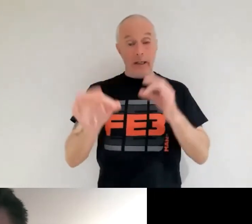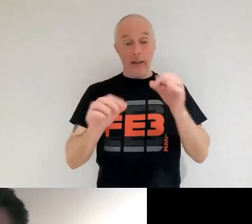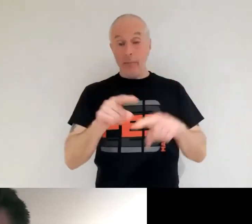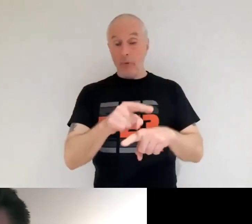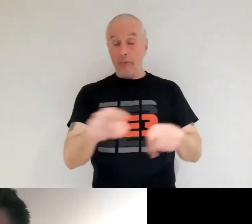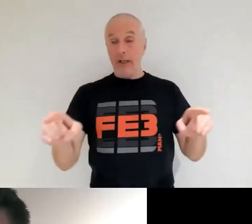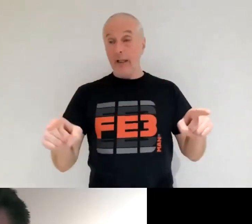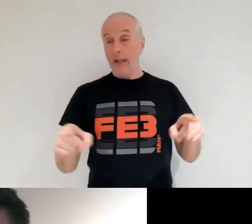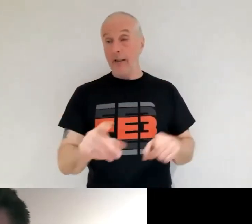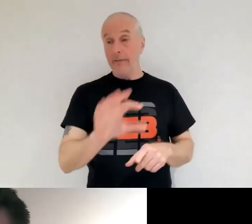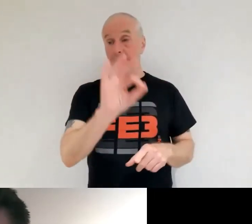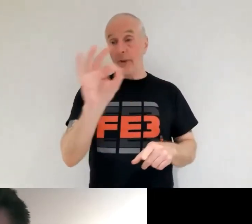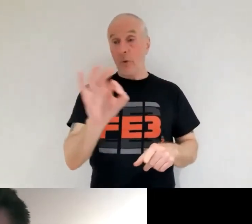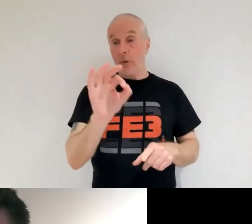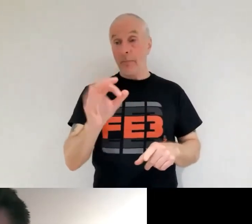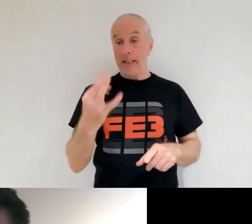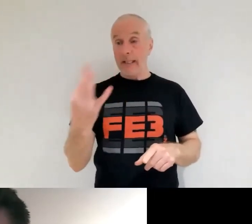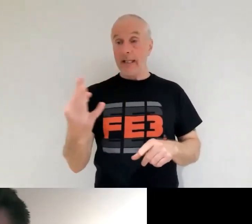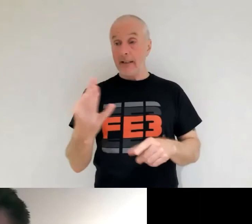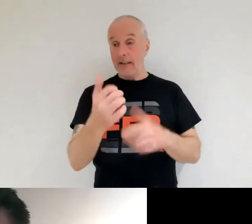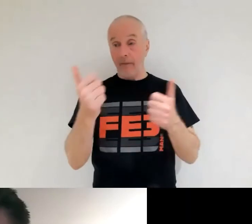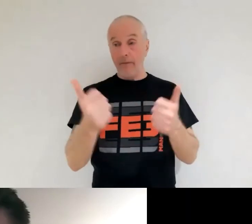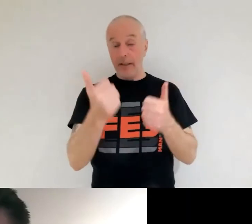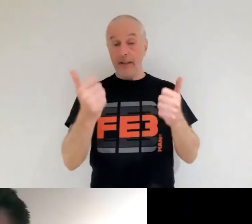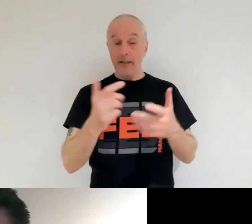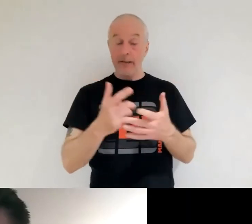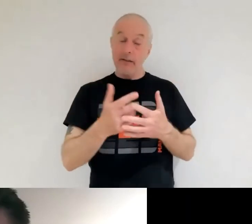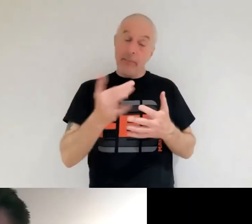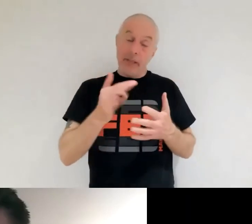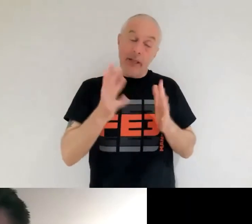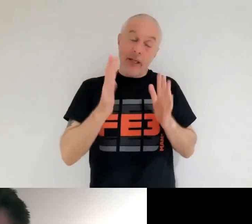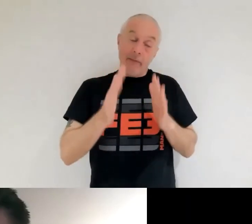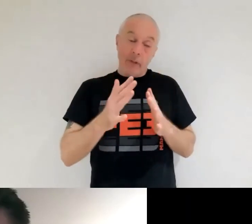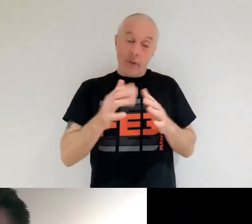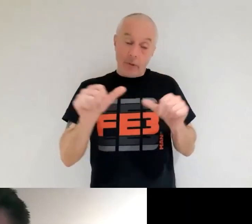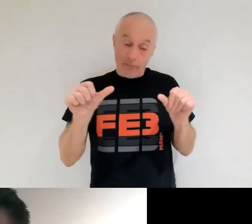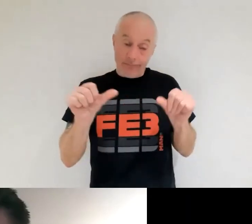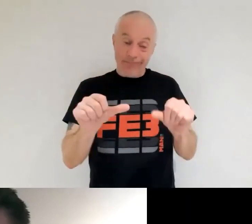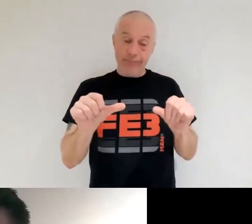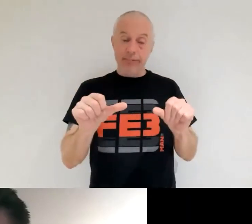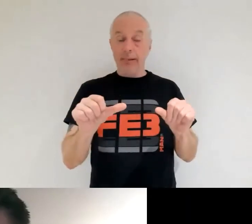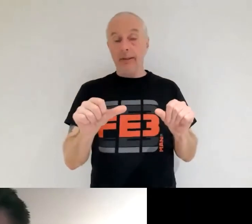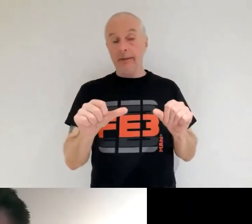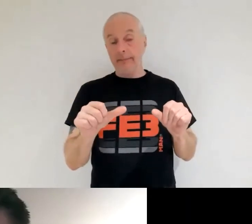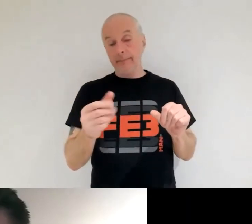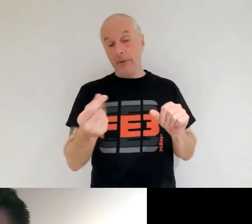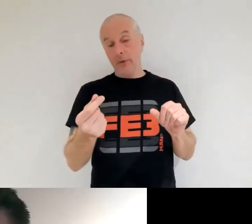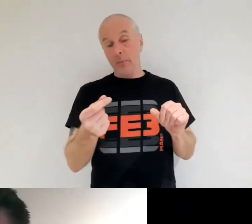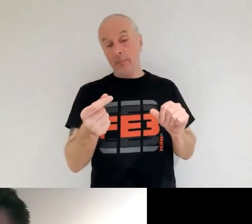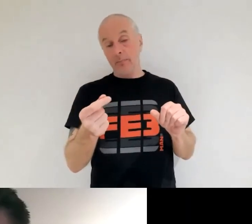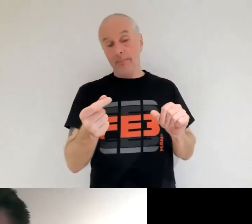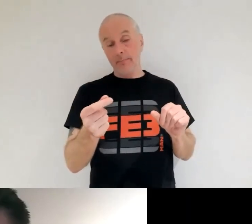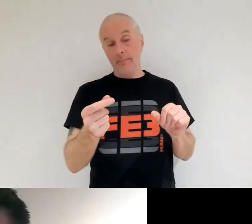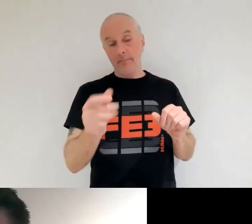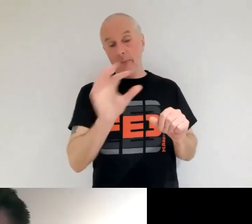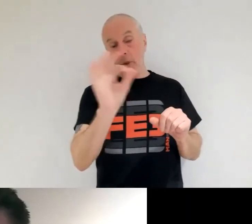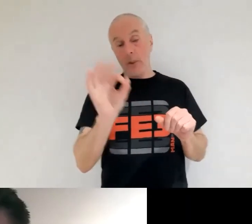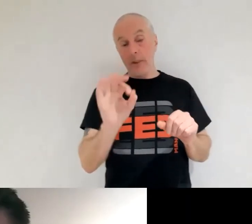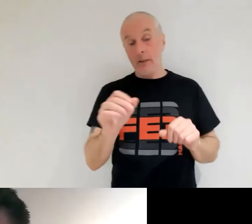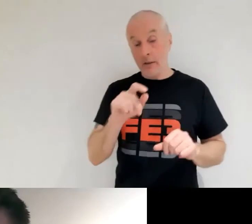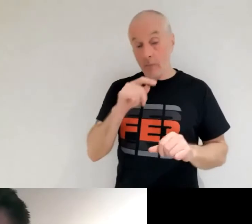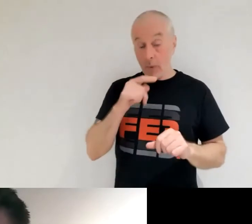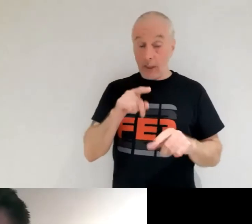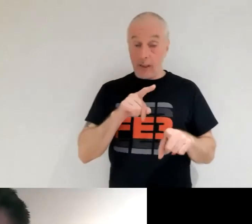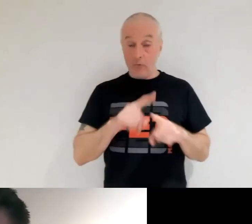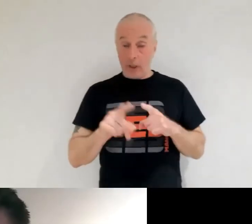till 8:15, I may have to abbreviate some of them. So I will do my best to pose them to you,